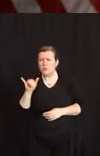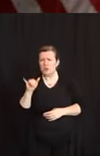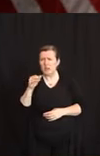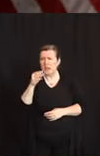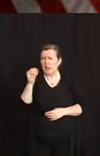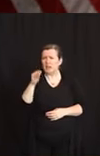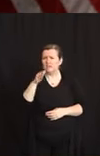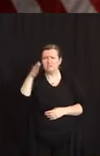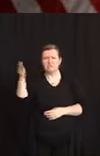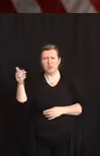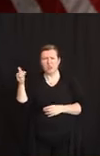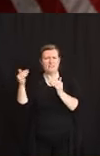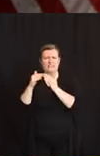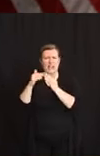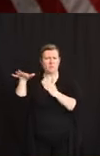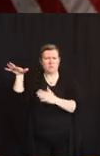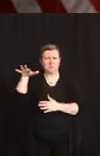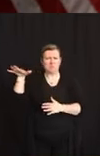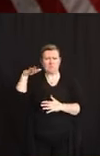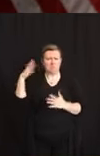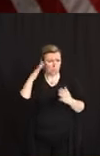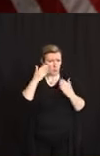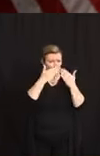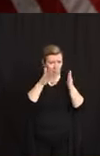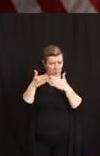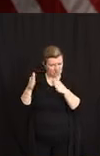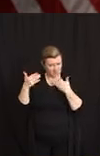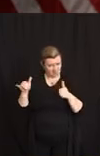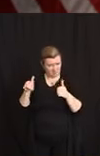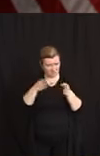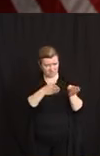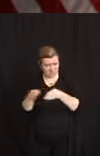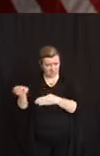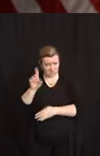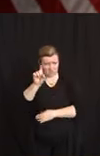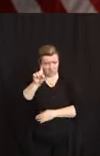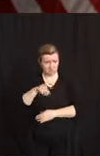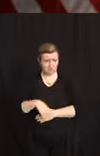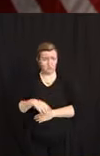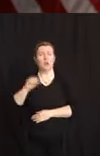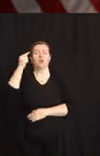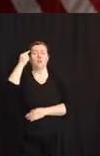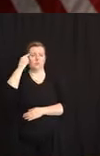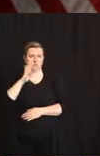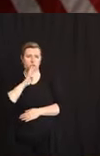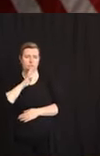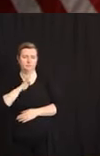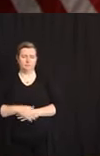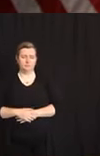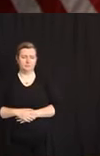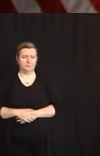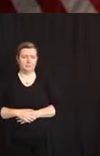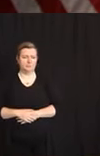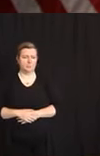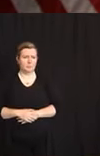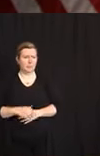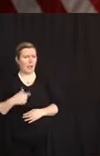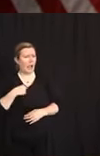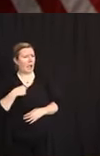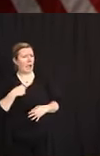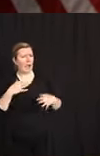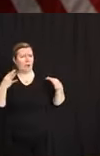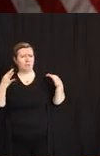how Judy defines Central Jersey. Right, exactly. I think a lot of these, Judy, are